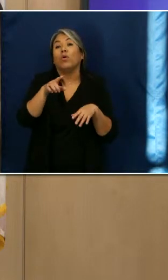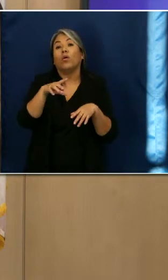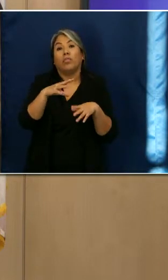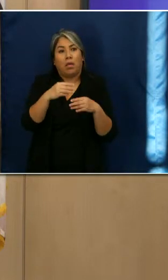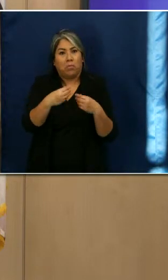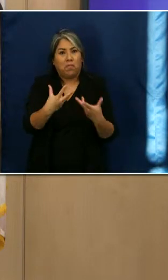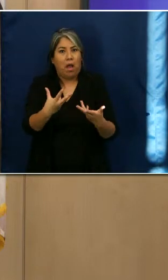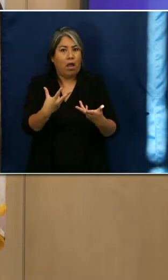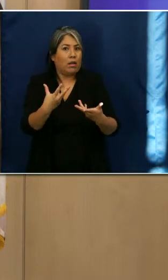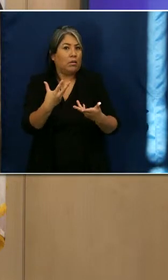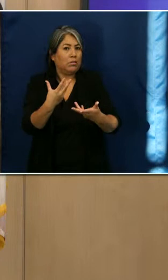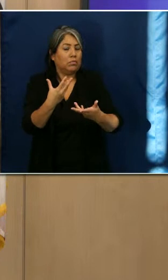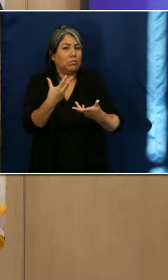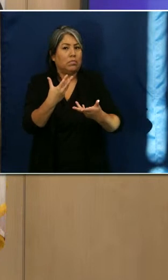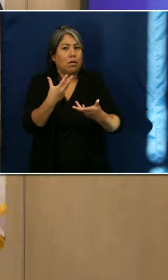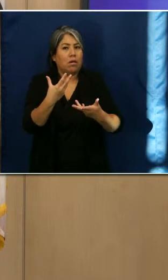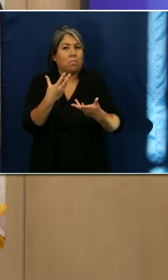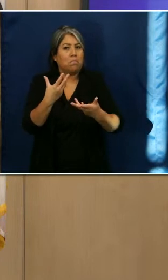provide